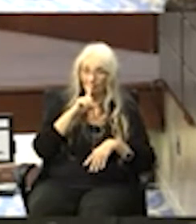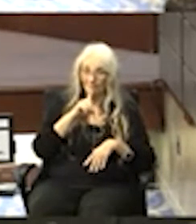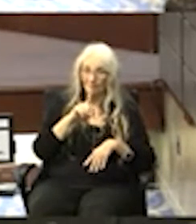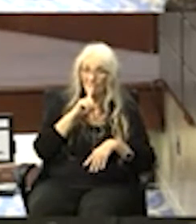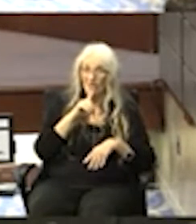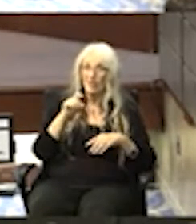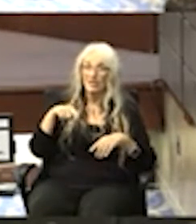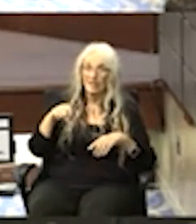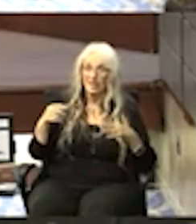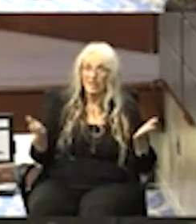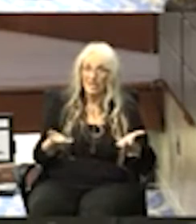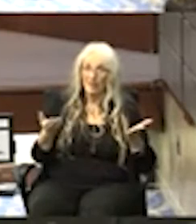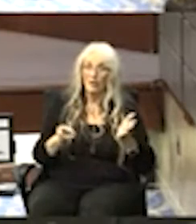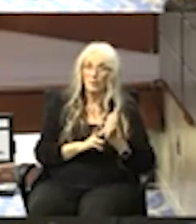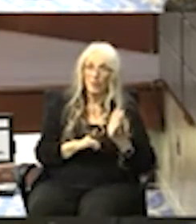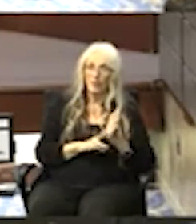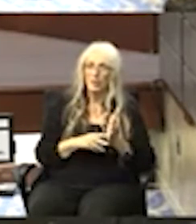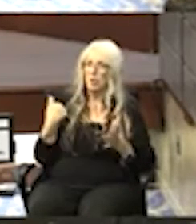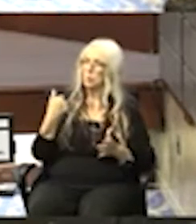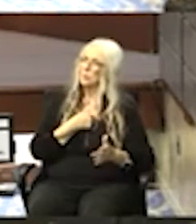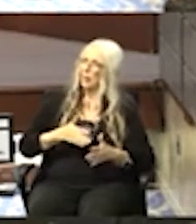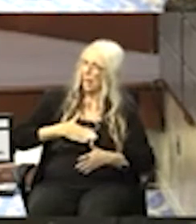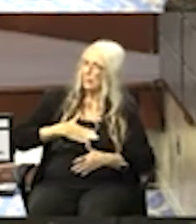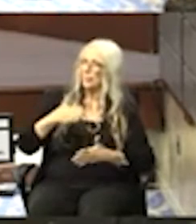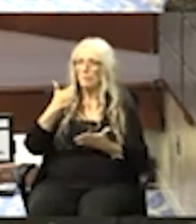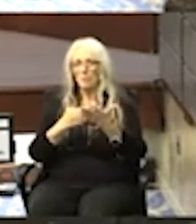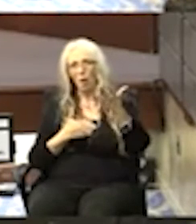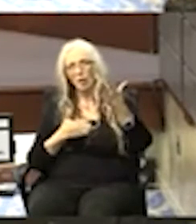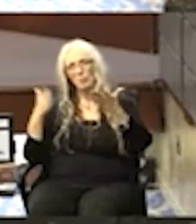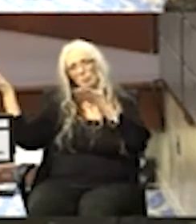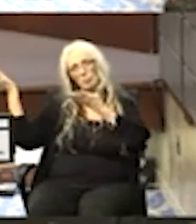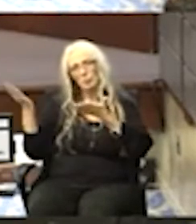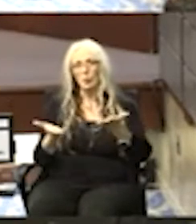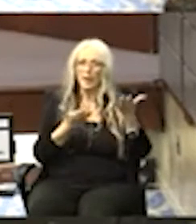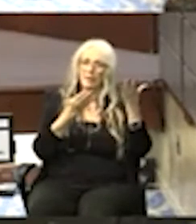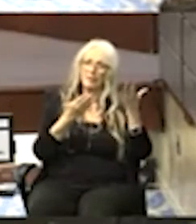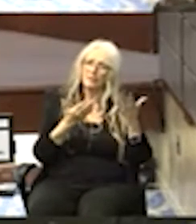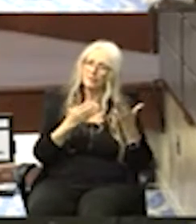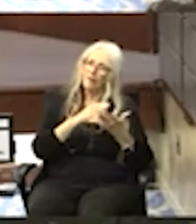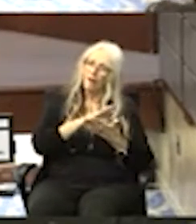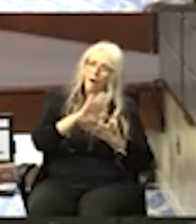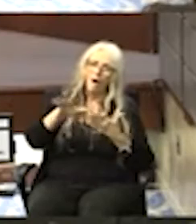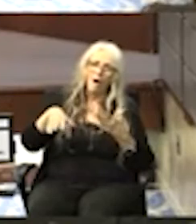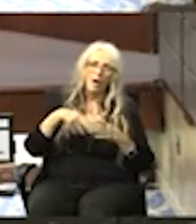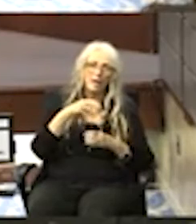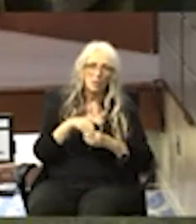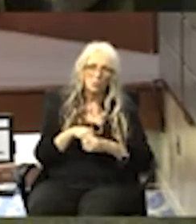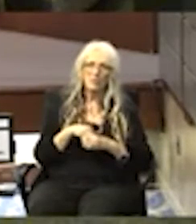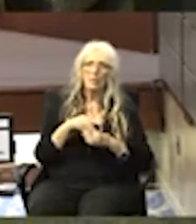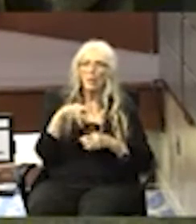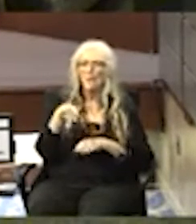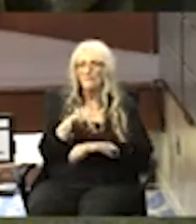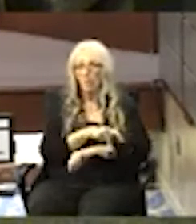it's very needed here in Waco, and we're glad to be a part of bringing this all-inclusive park into